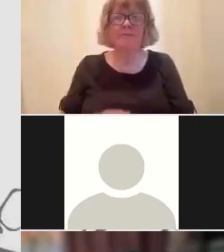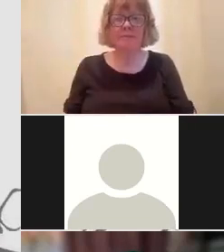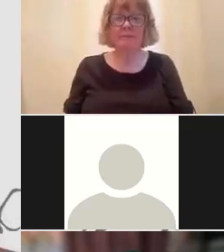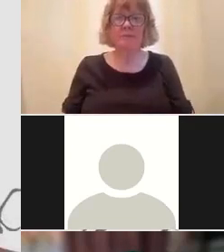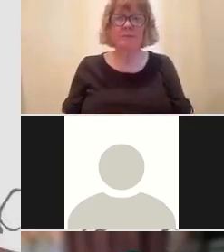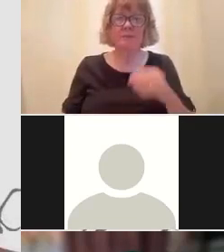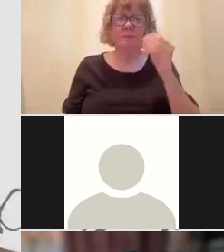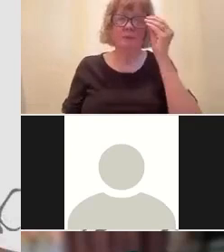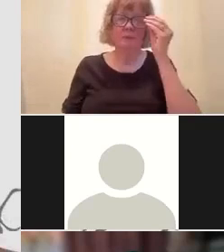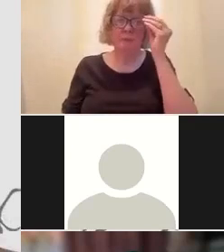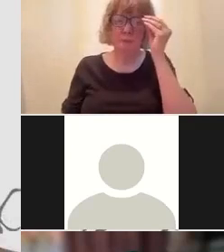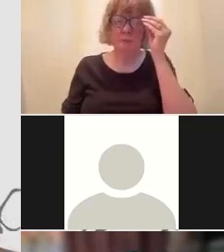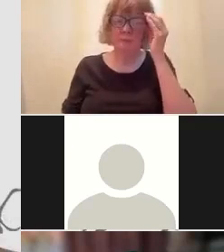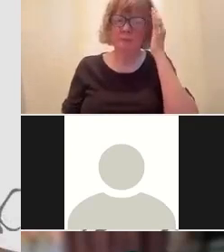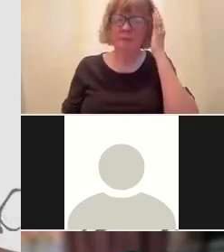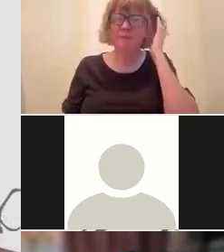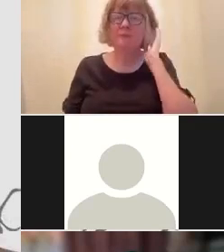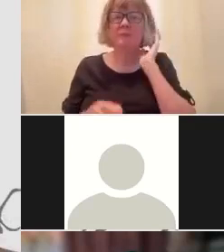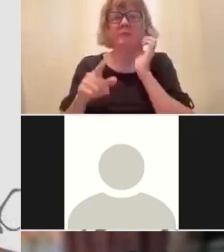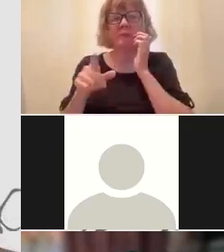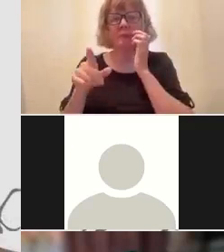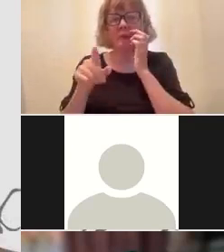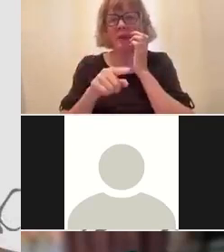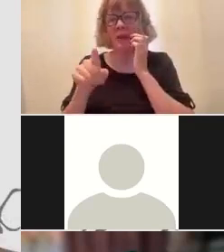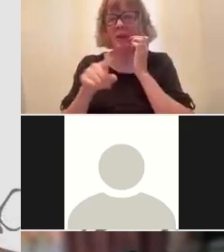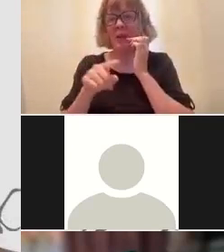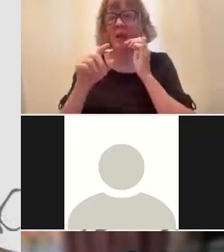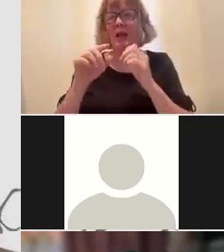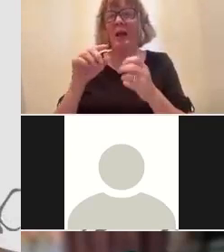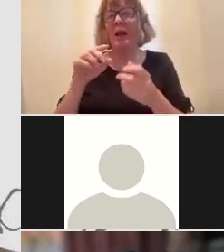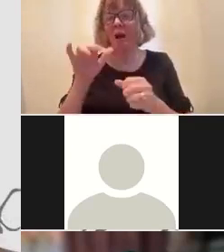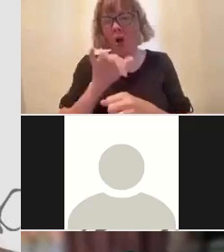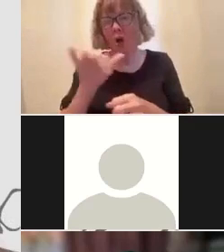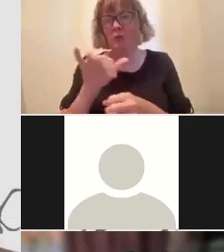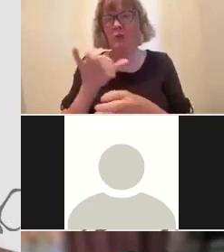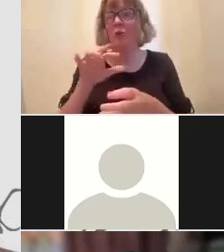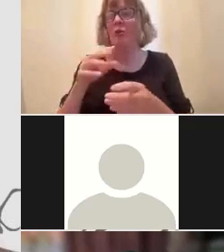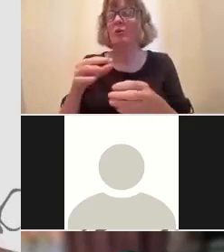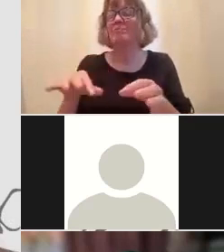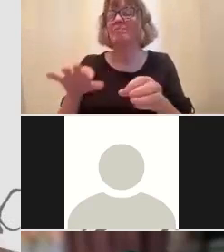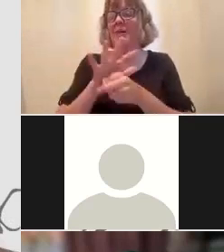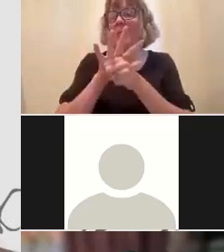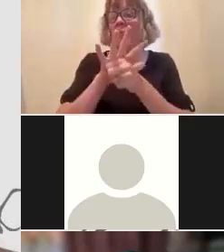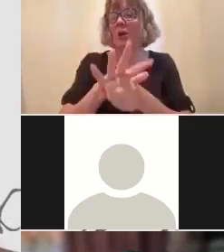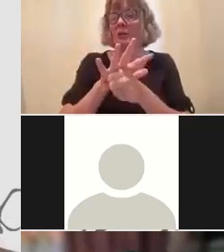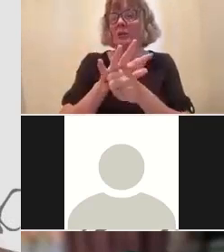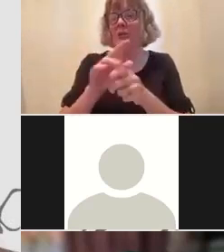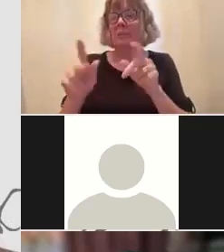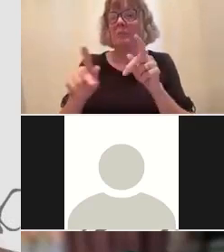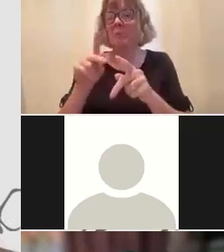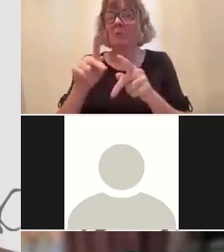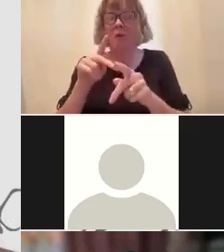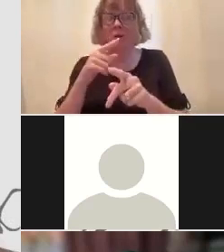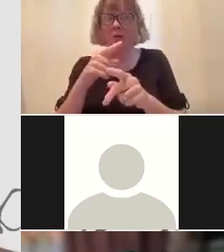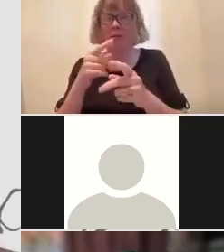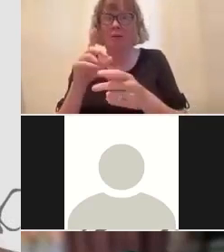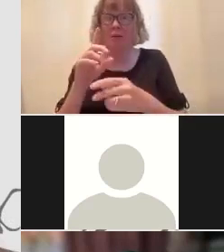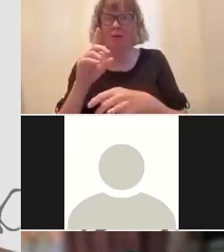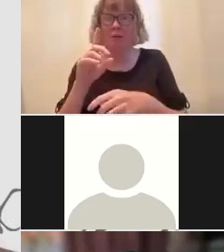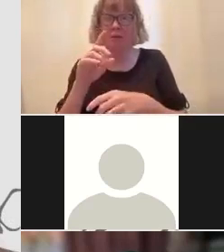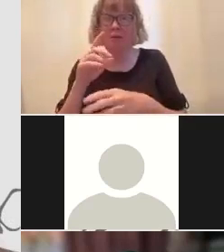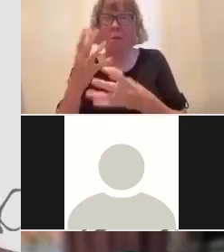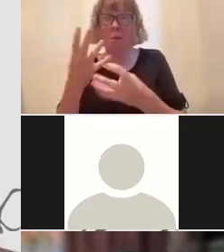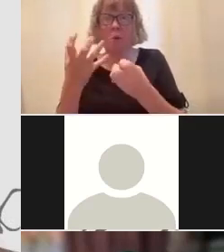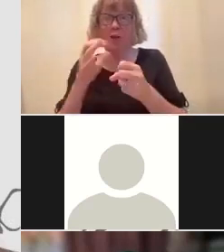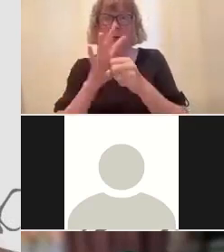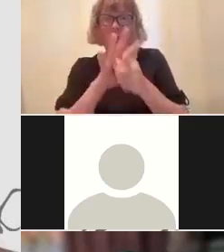The other piece at the root of sexual violence is oppression. People use sexual violence to commit oppression,